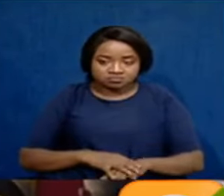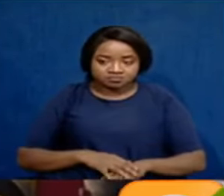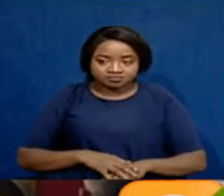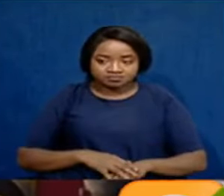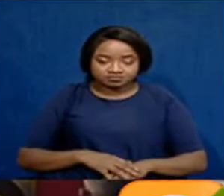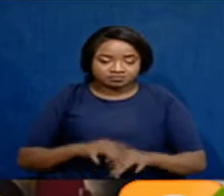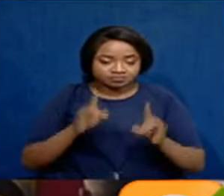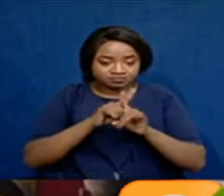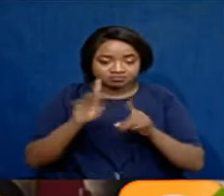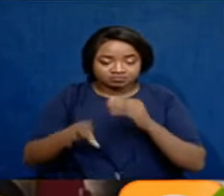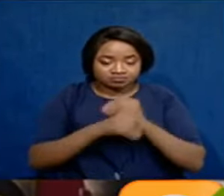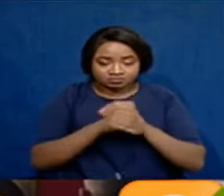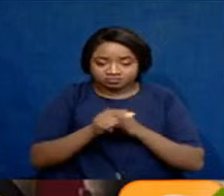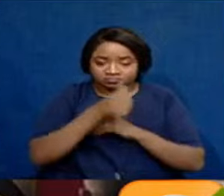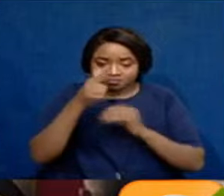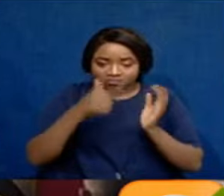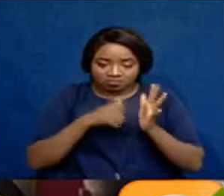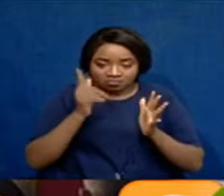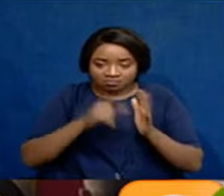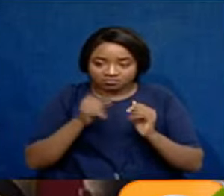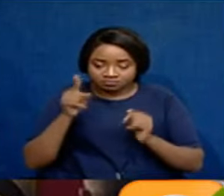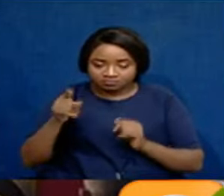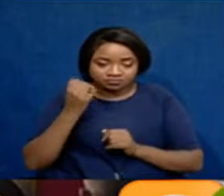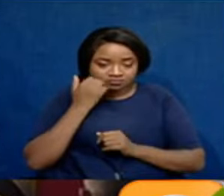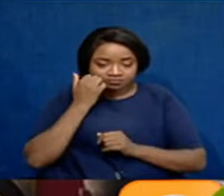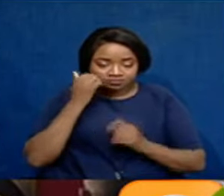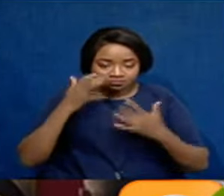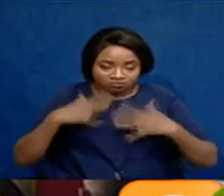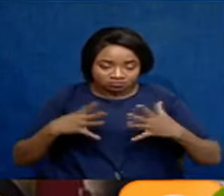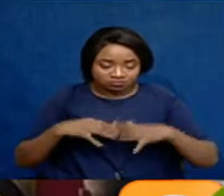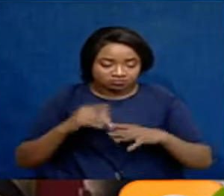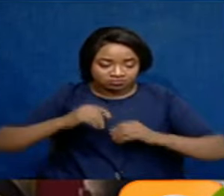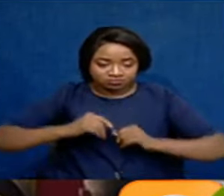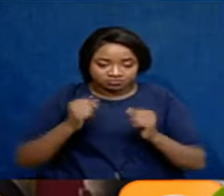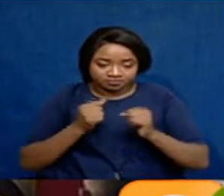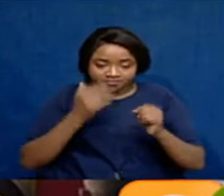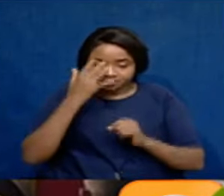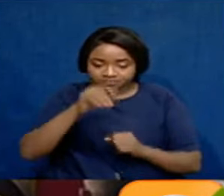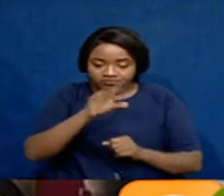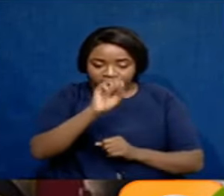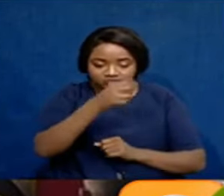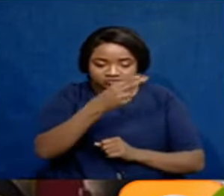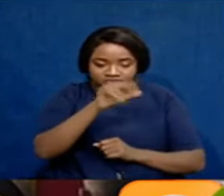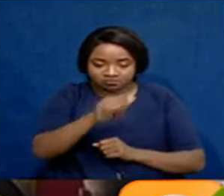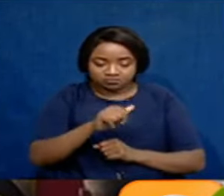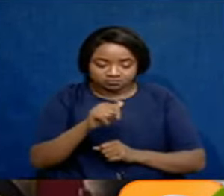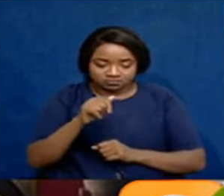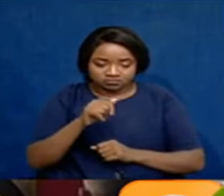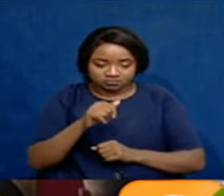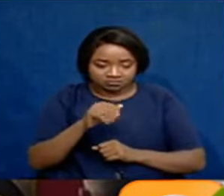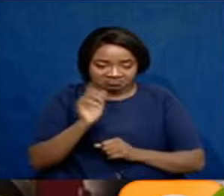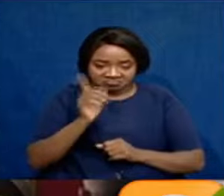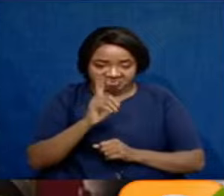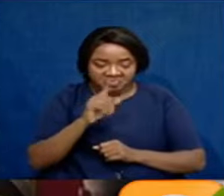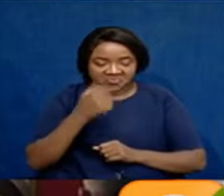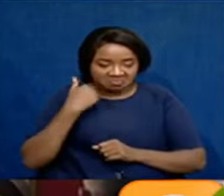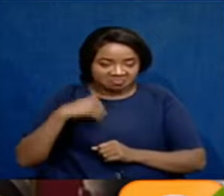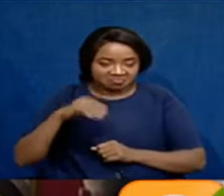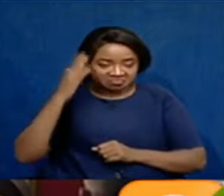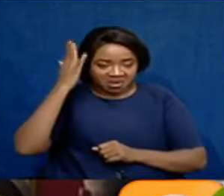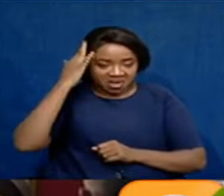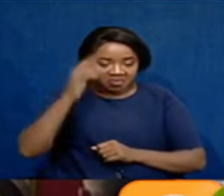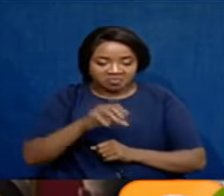this patient who has waited and is lucky for SHA to give him the MRI, which I know they are partially